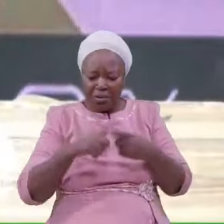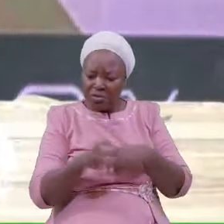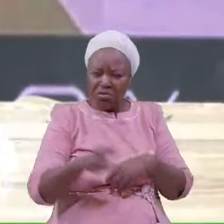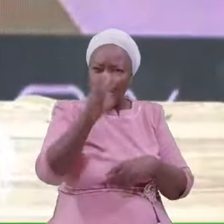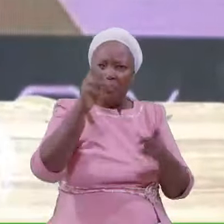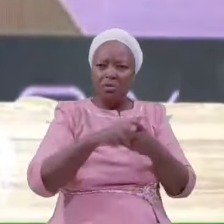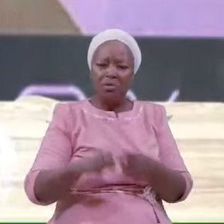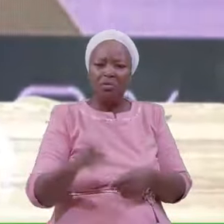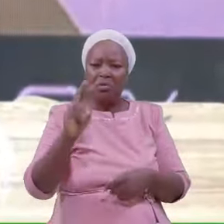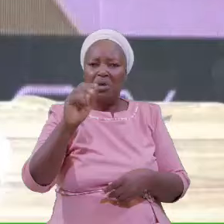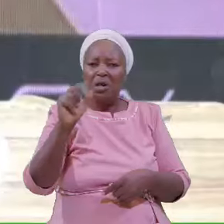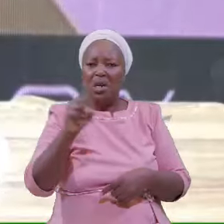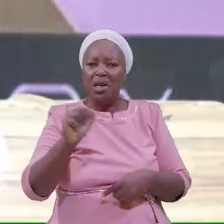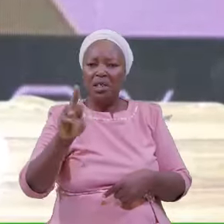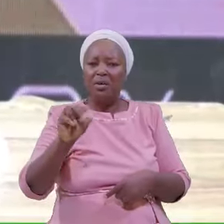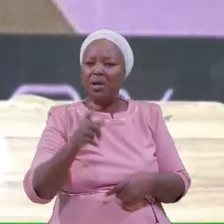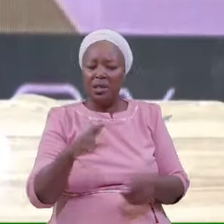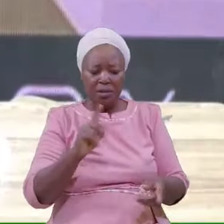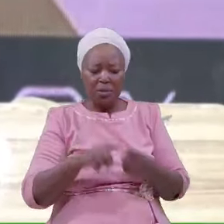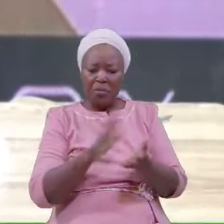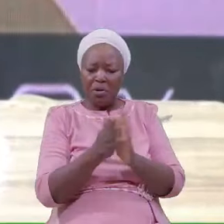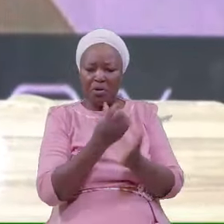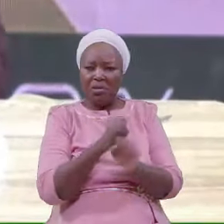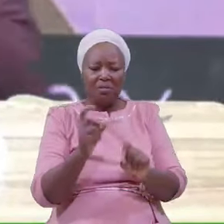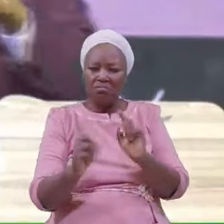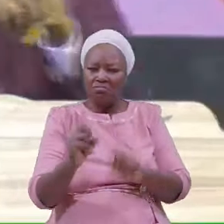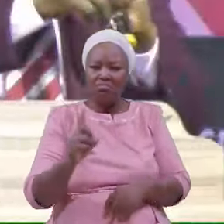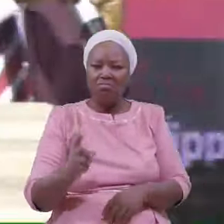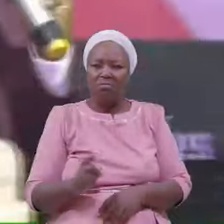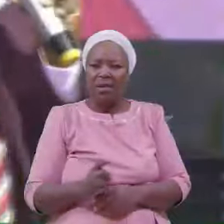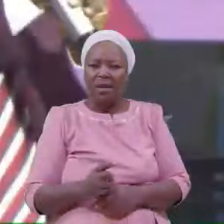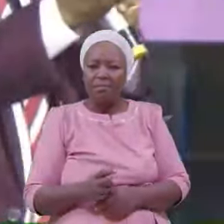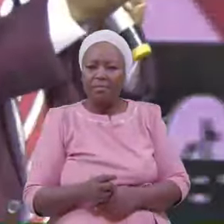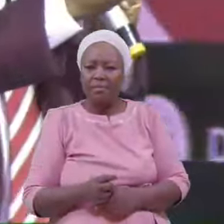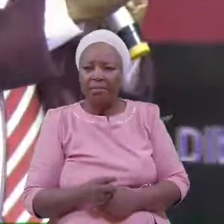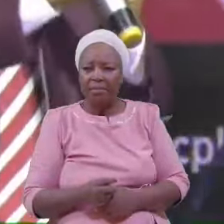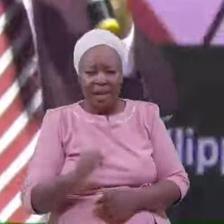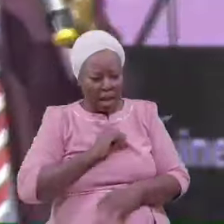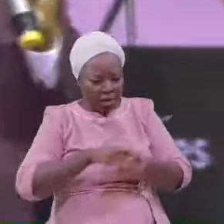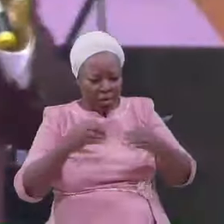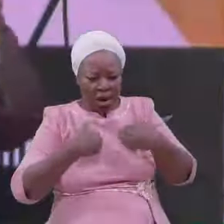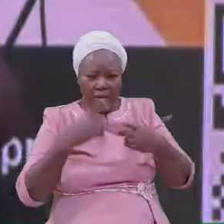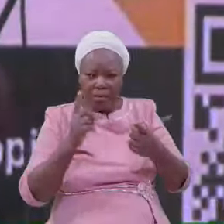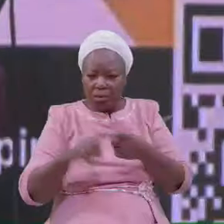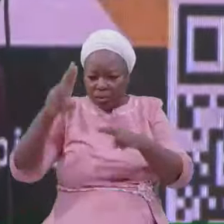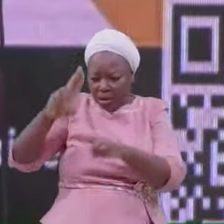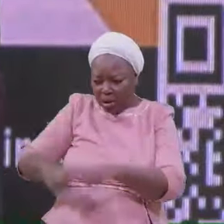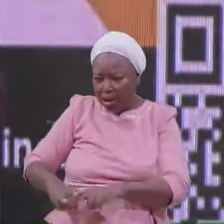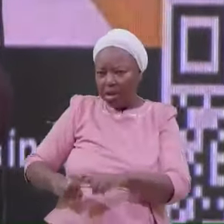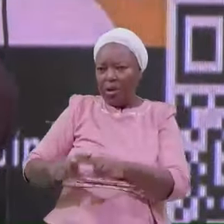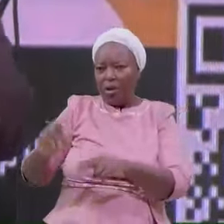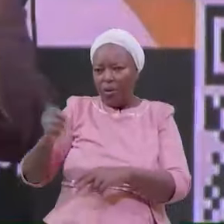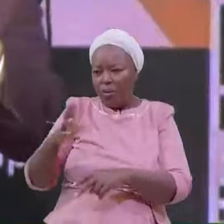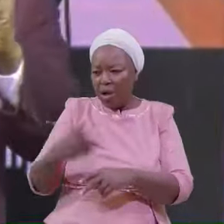to be saved. Hindi ko kinakailangang bumiyahe sa Nazareth para maligtas ako. I don't have to see where the three crosses, one